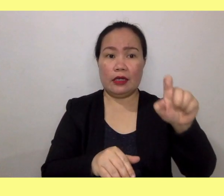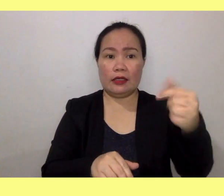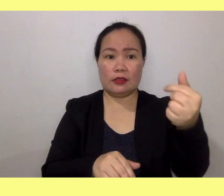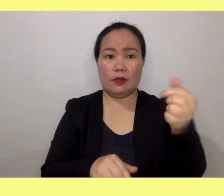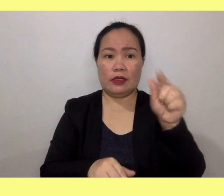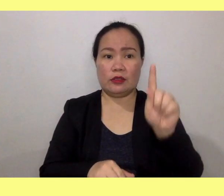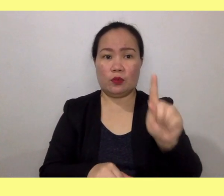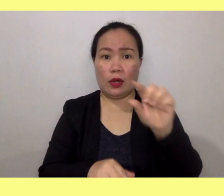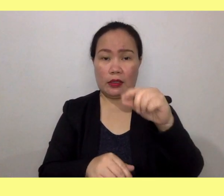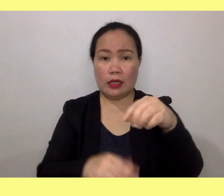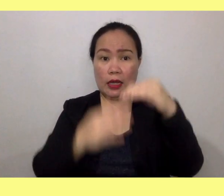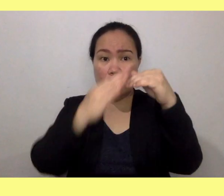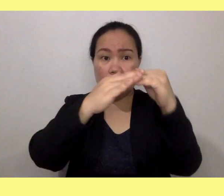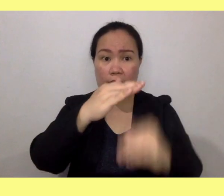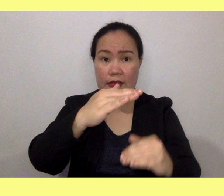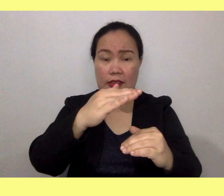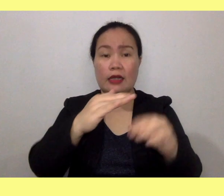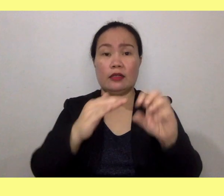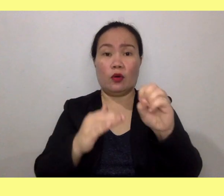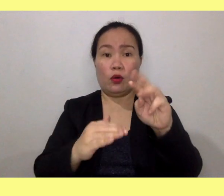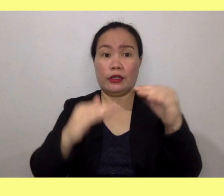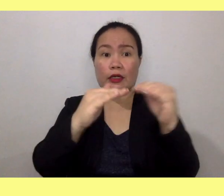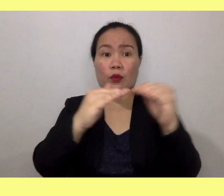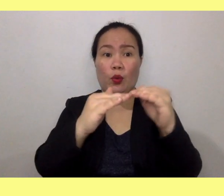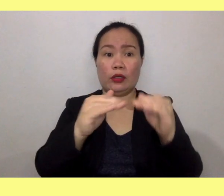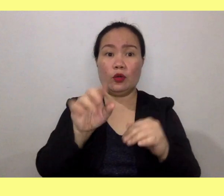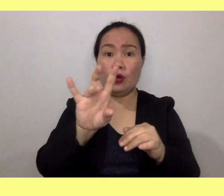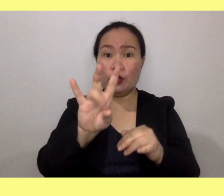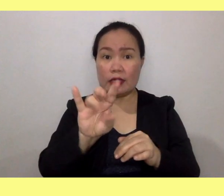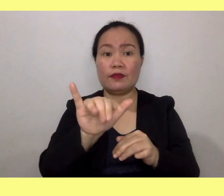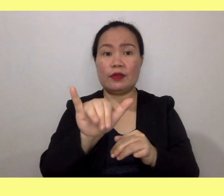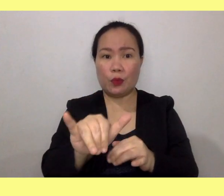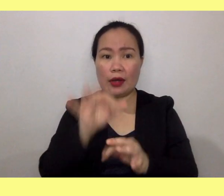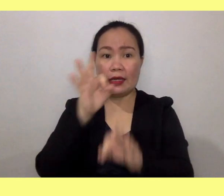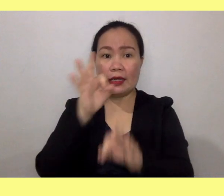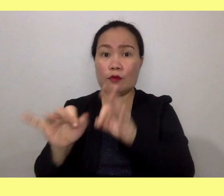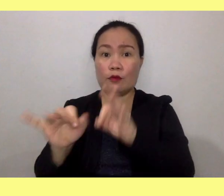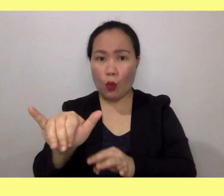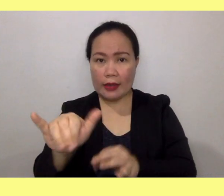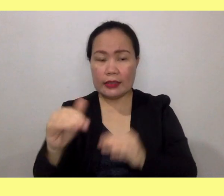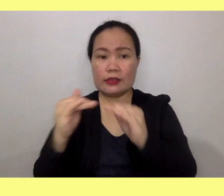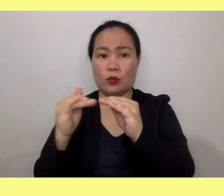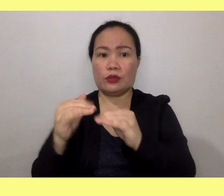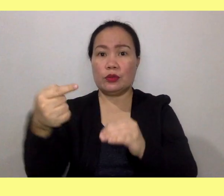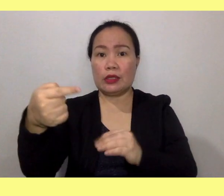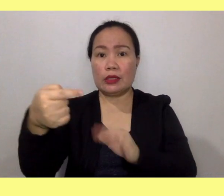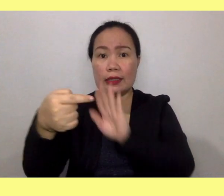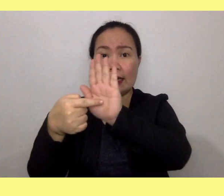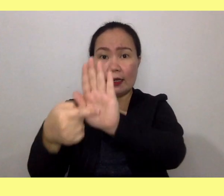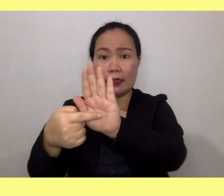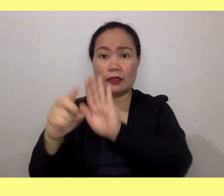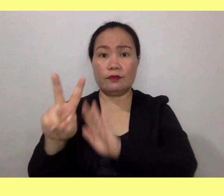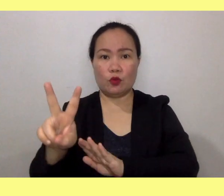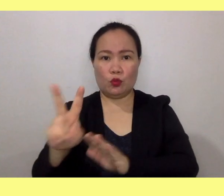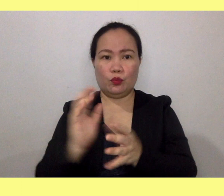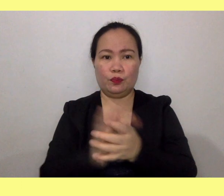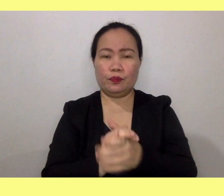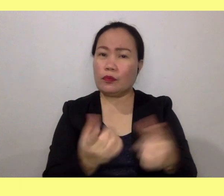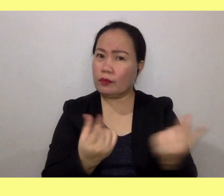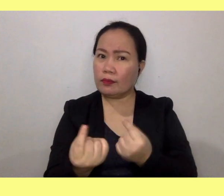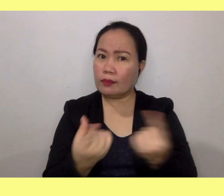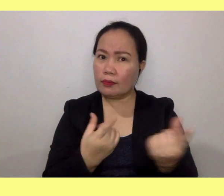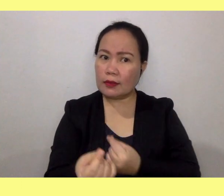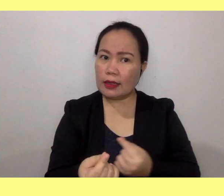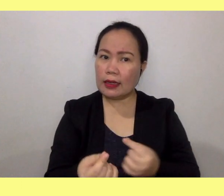1 is less than or equal to 7y if y is equal to negative 2. So, what are you gonna do? You just